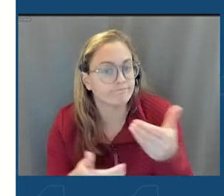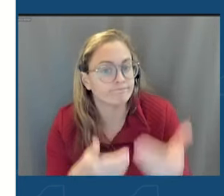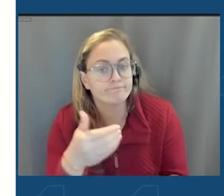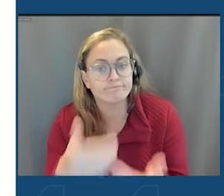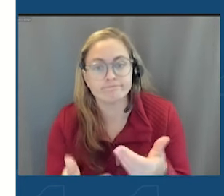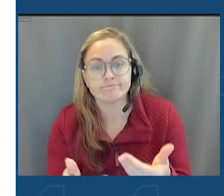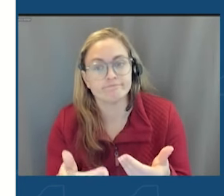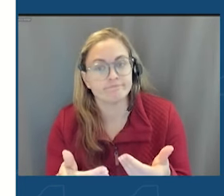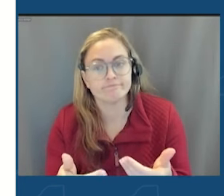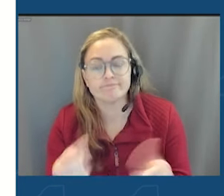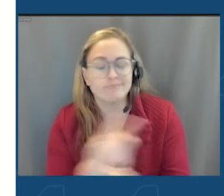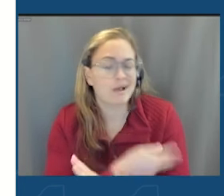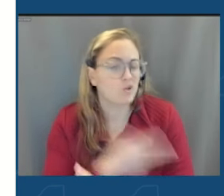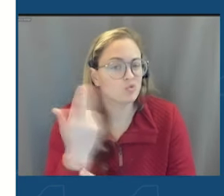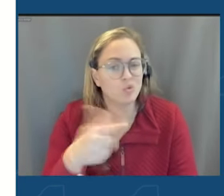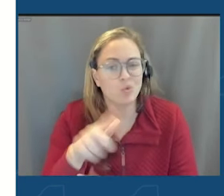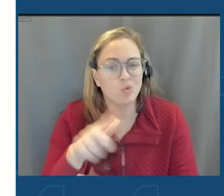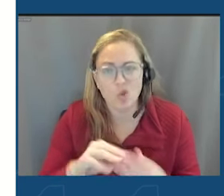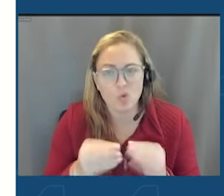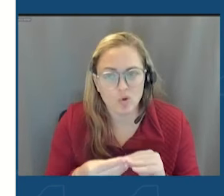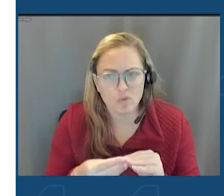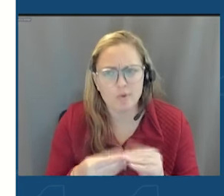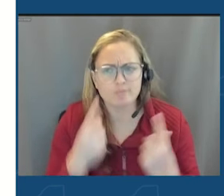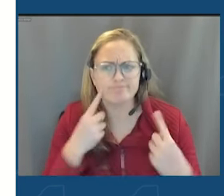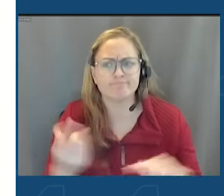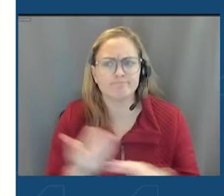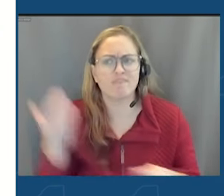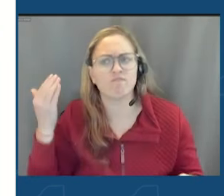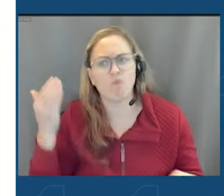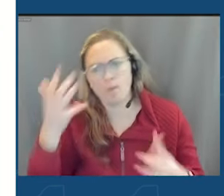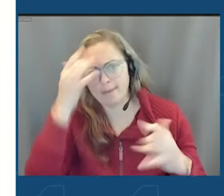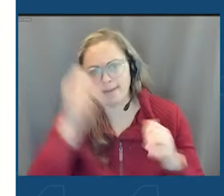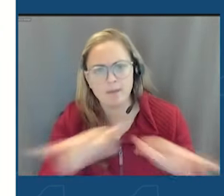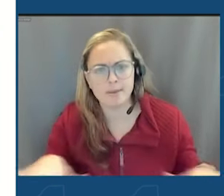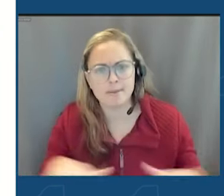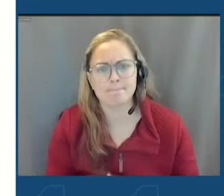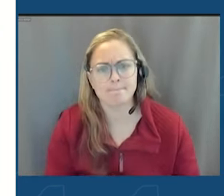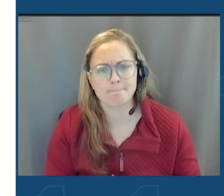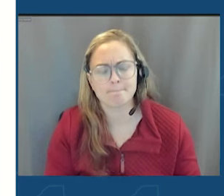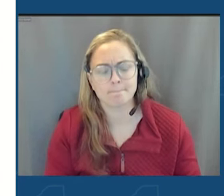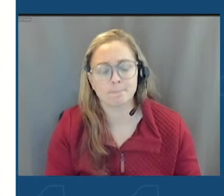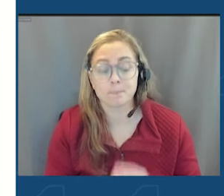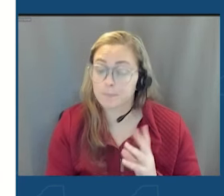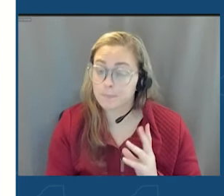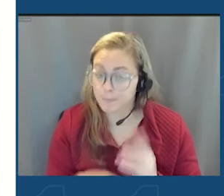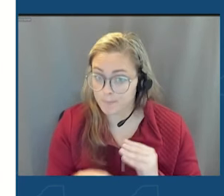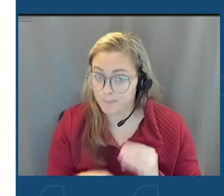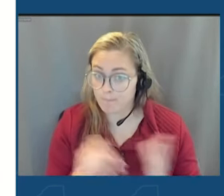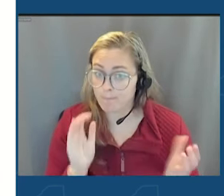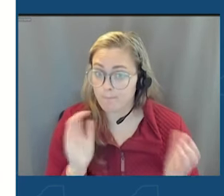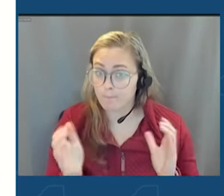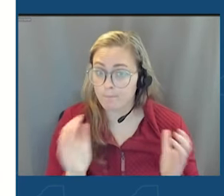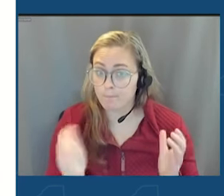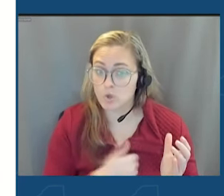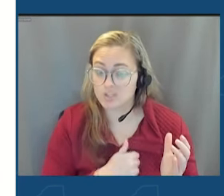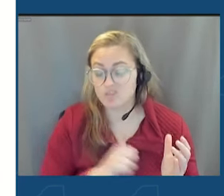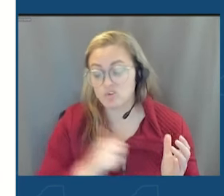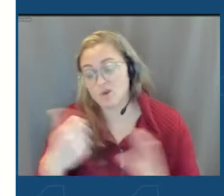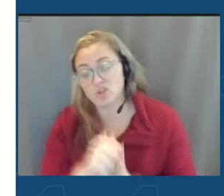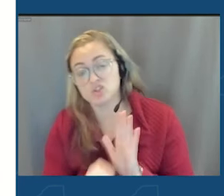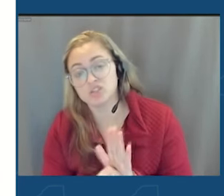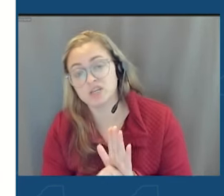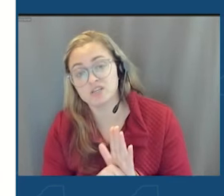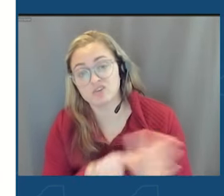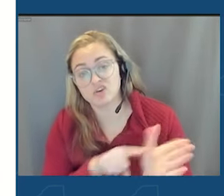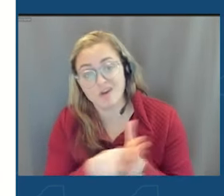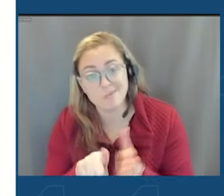the historically low numbers that we achieved before the pandemic. In addition, we compare ourselves to other states on the homicides.